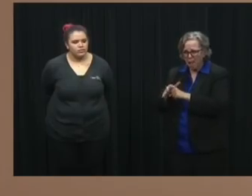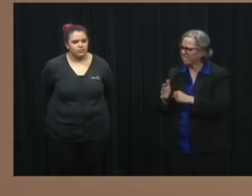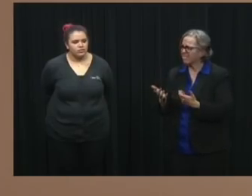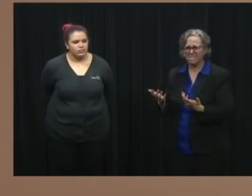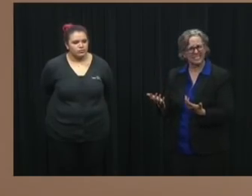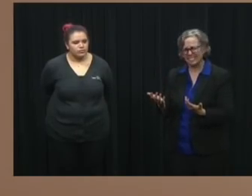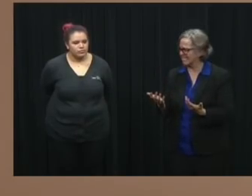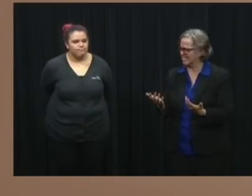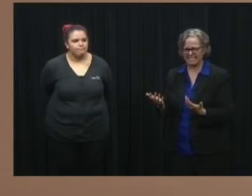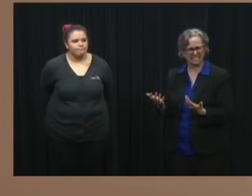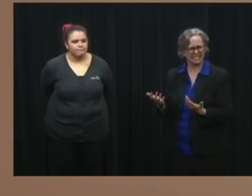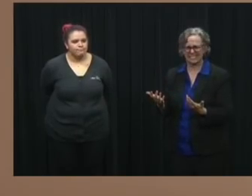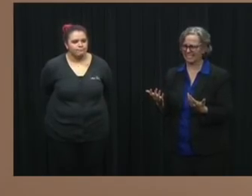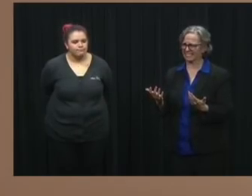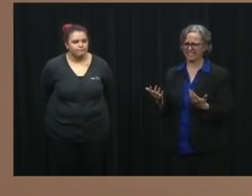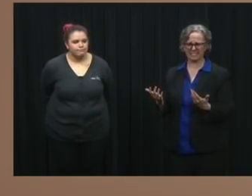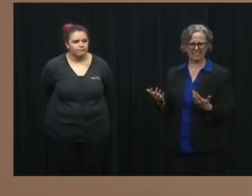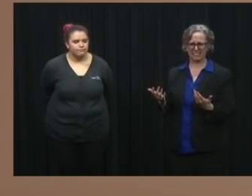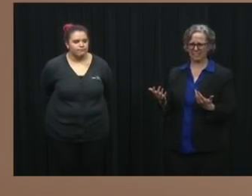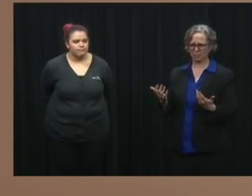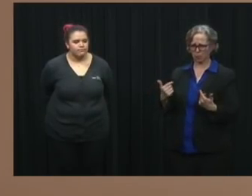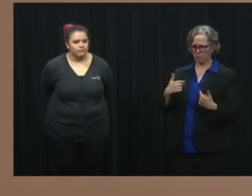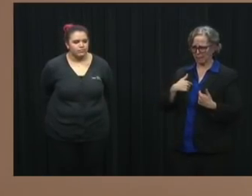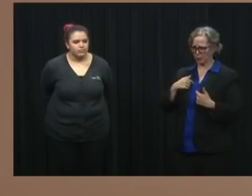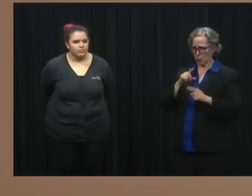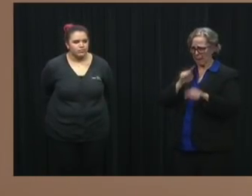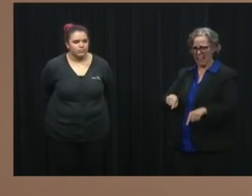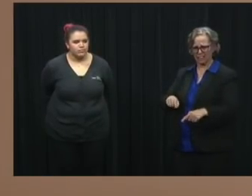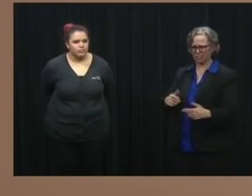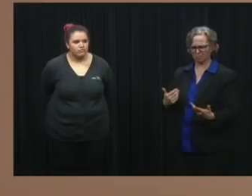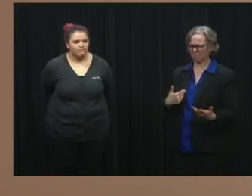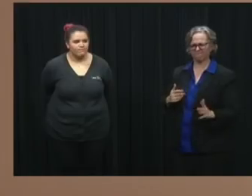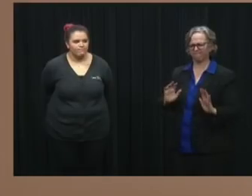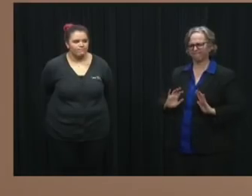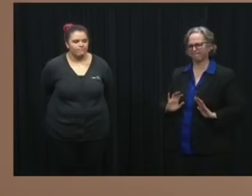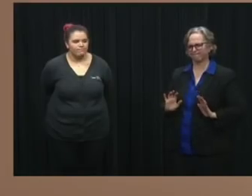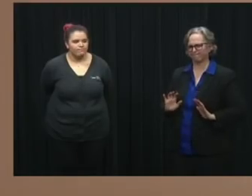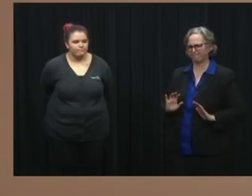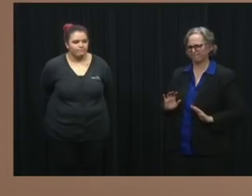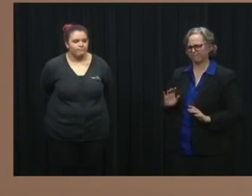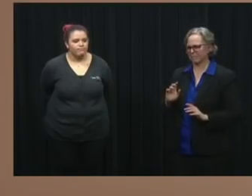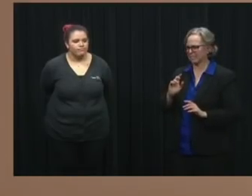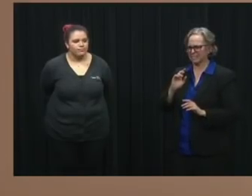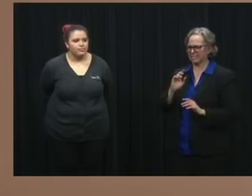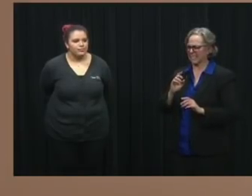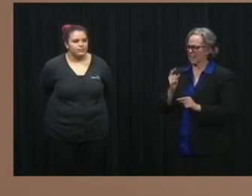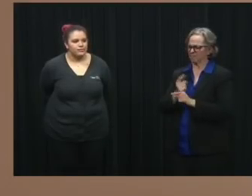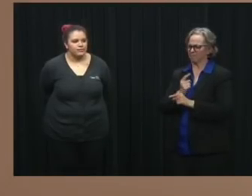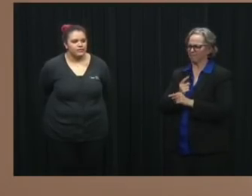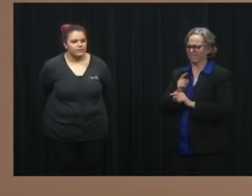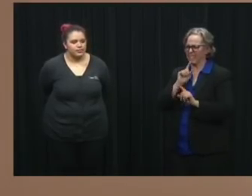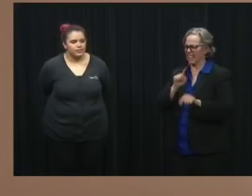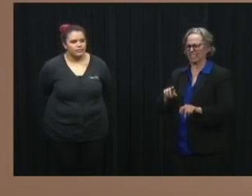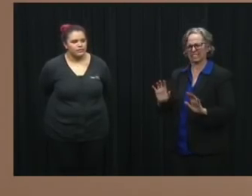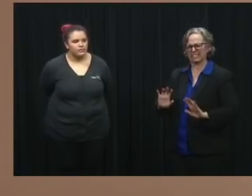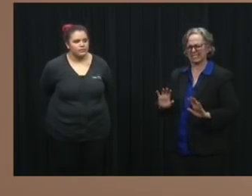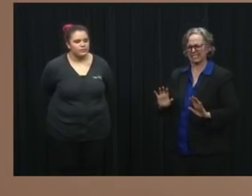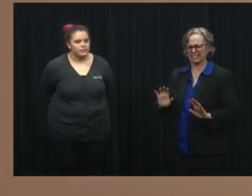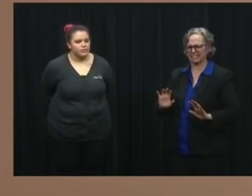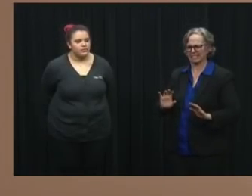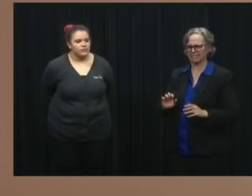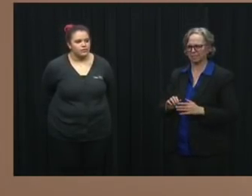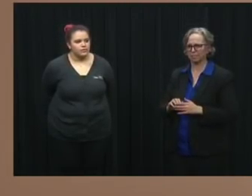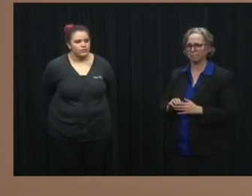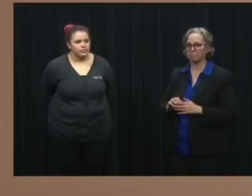be even responsible to do. But, so this is just giving us a sense right now. Looking to other states, it